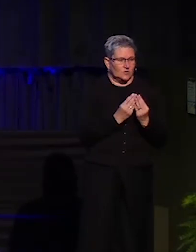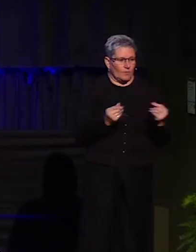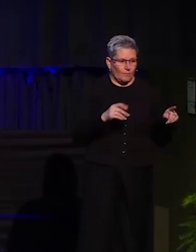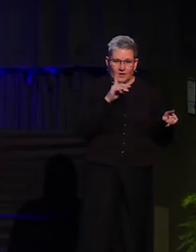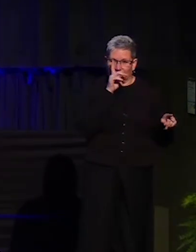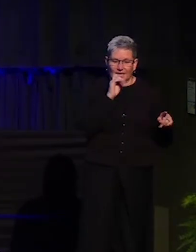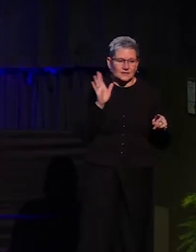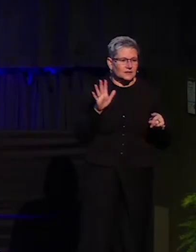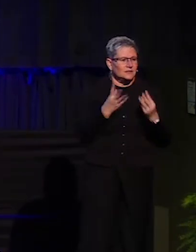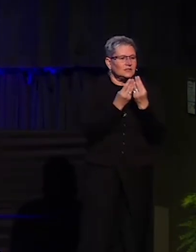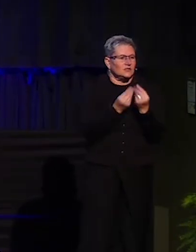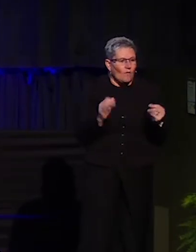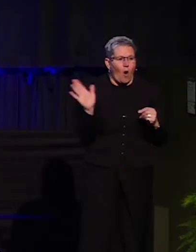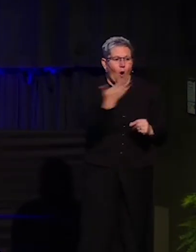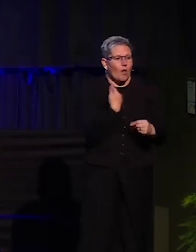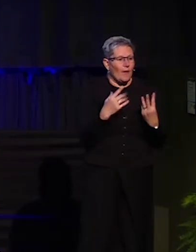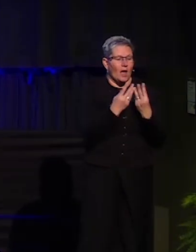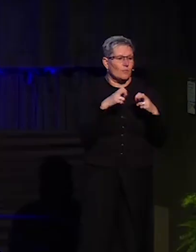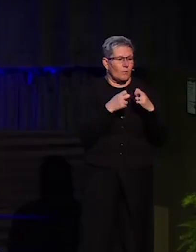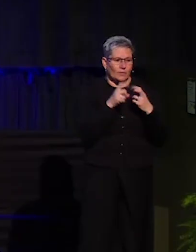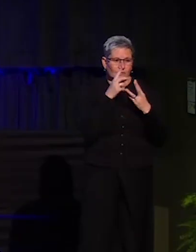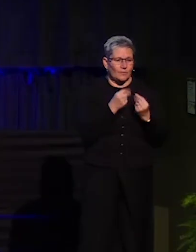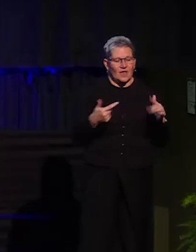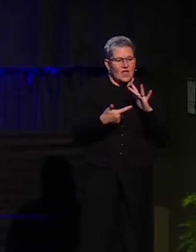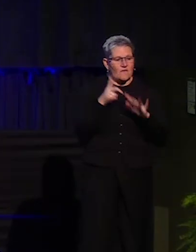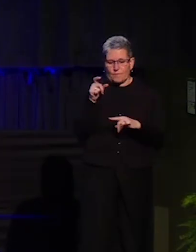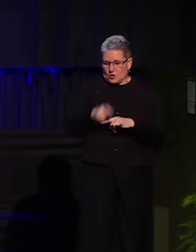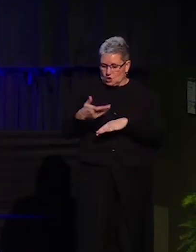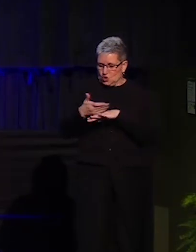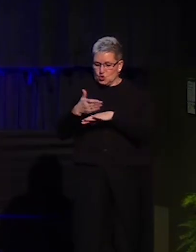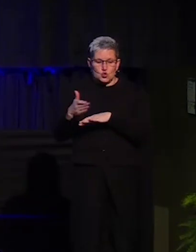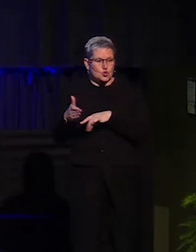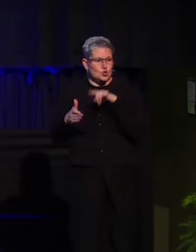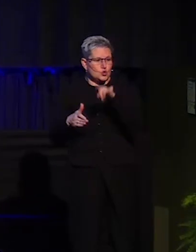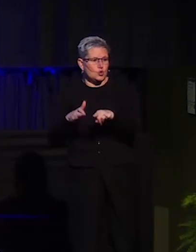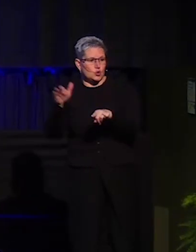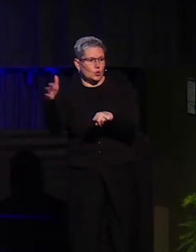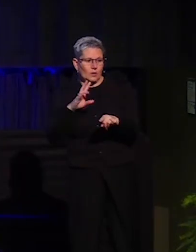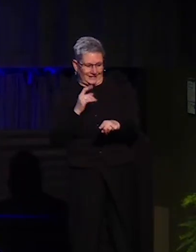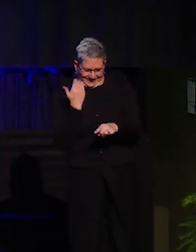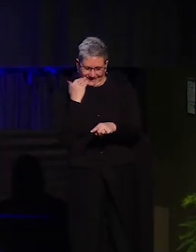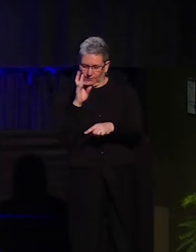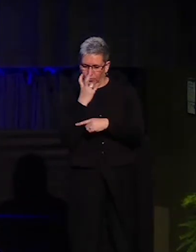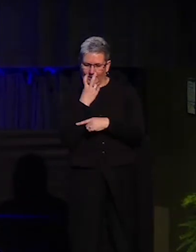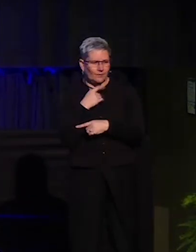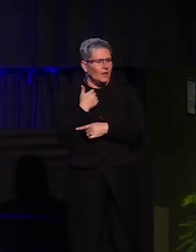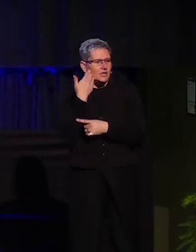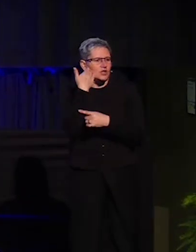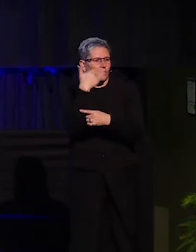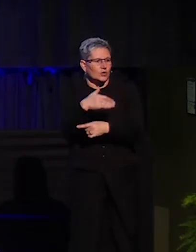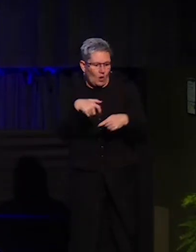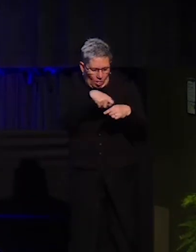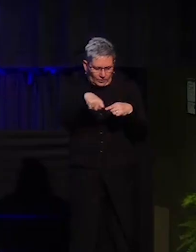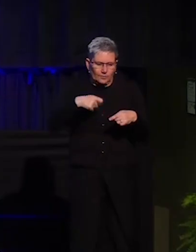our own problems. Someone who is new to a vision impairment may not have heard that toothpaste thing before. We need to learn from each other.